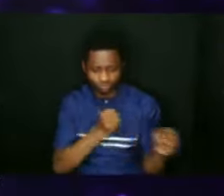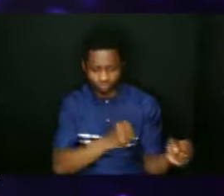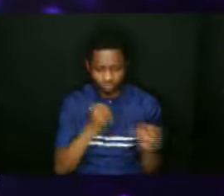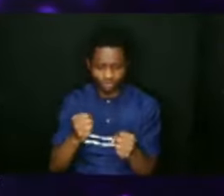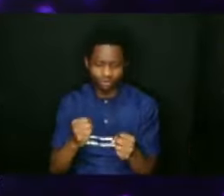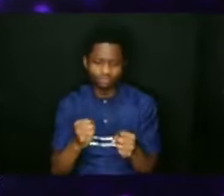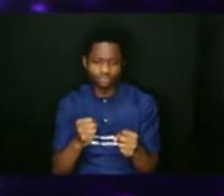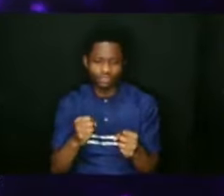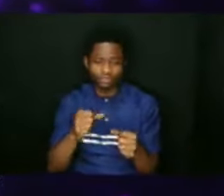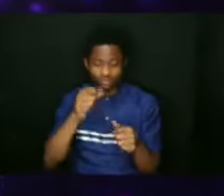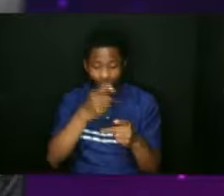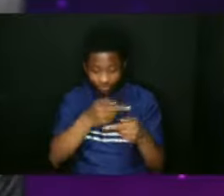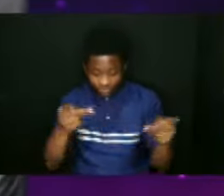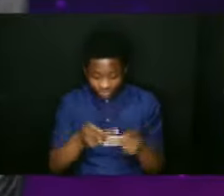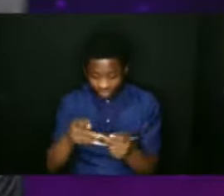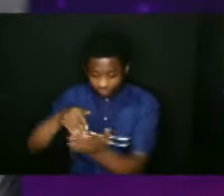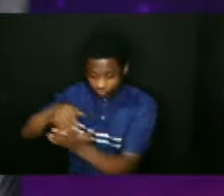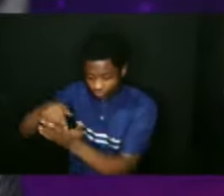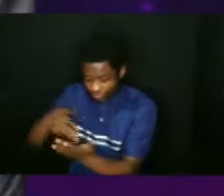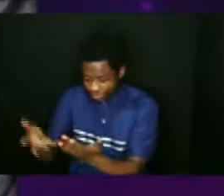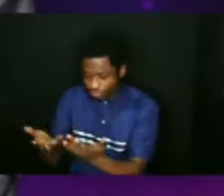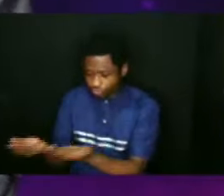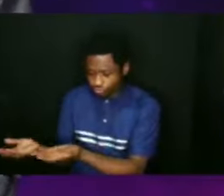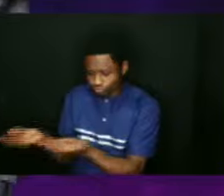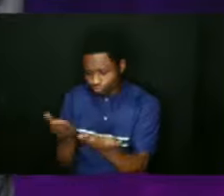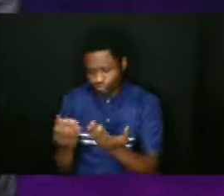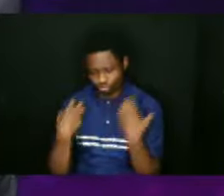so. And